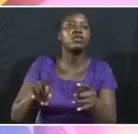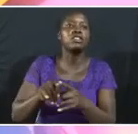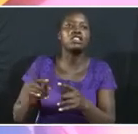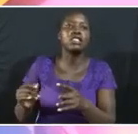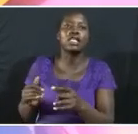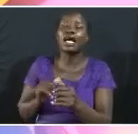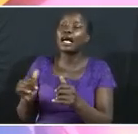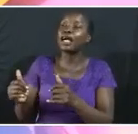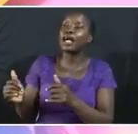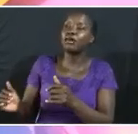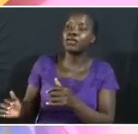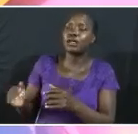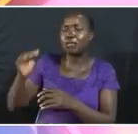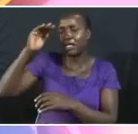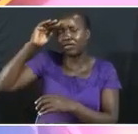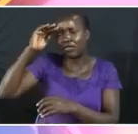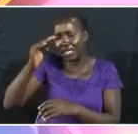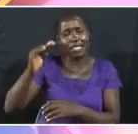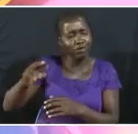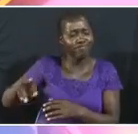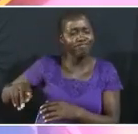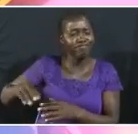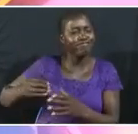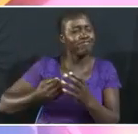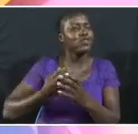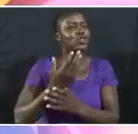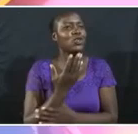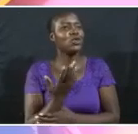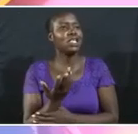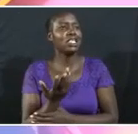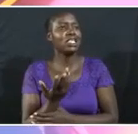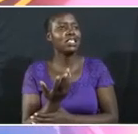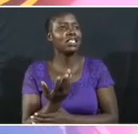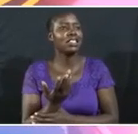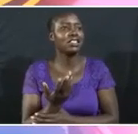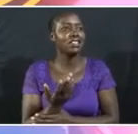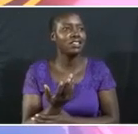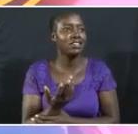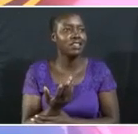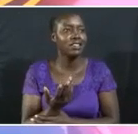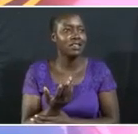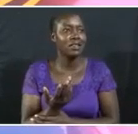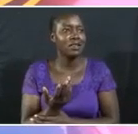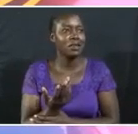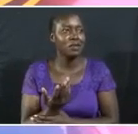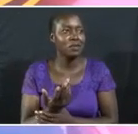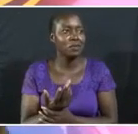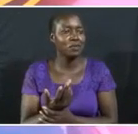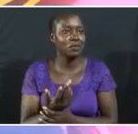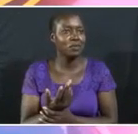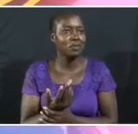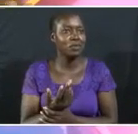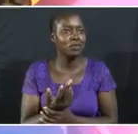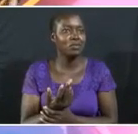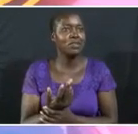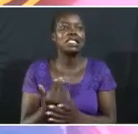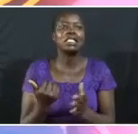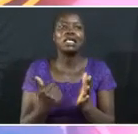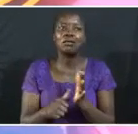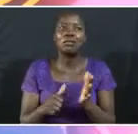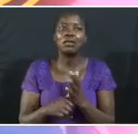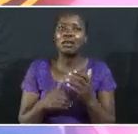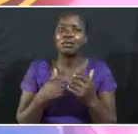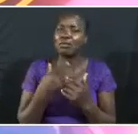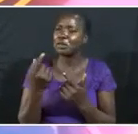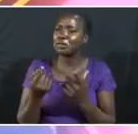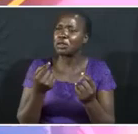from Pathfinder. Slowly. You will get her. That is where we have the problem of very